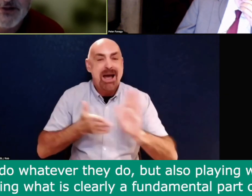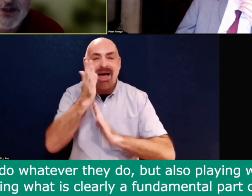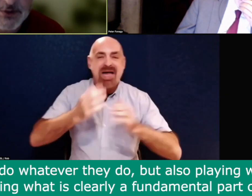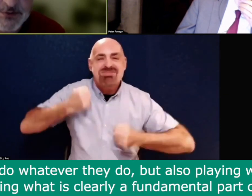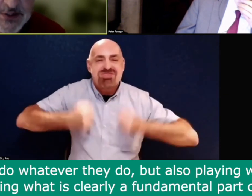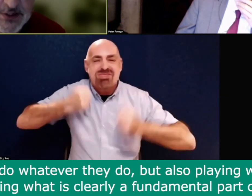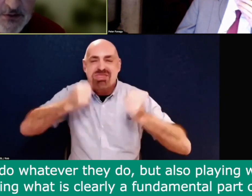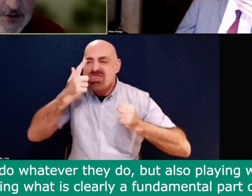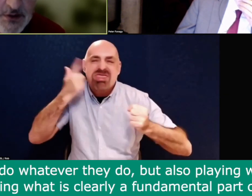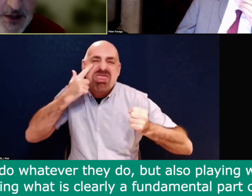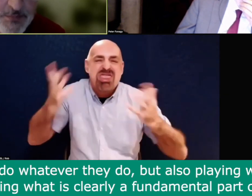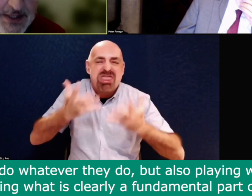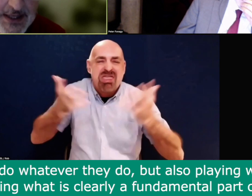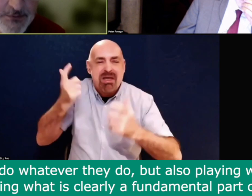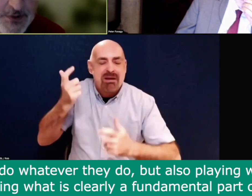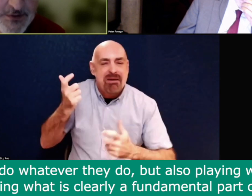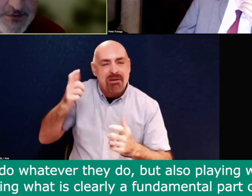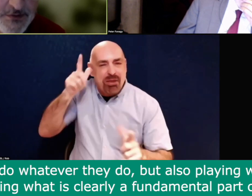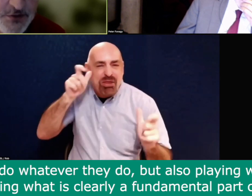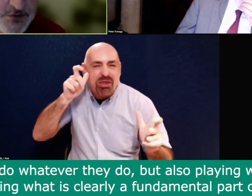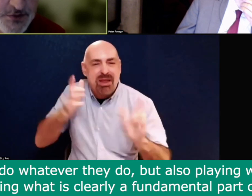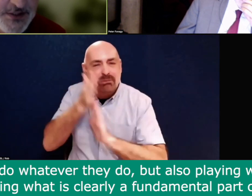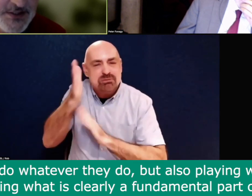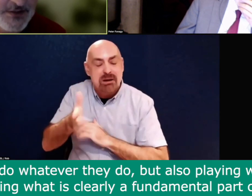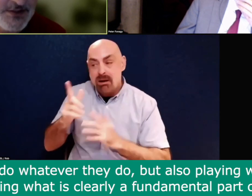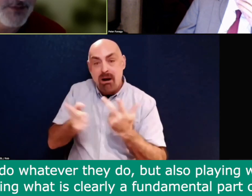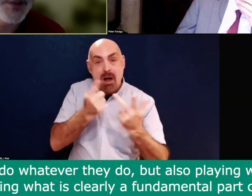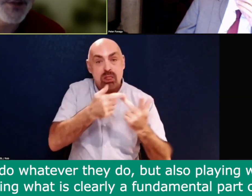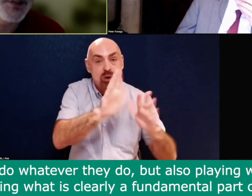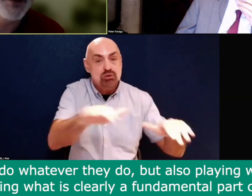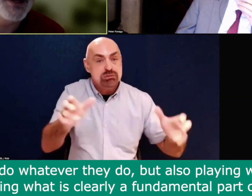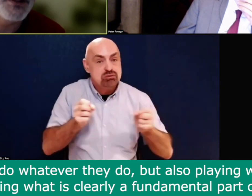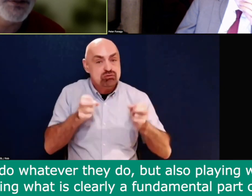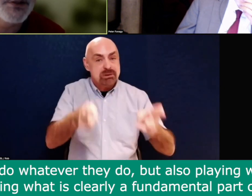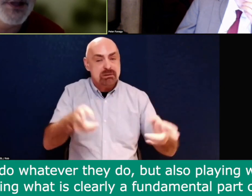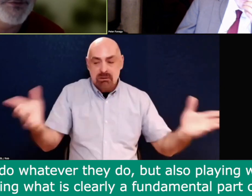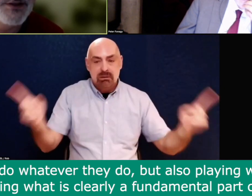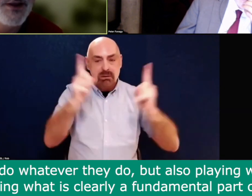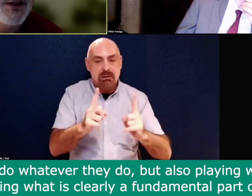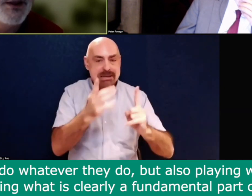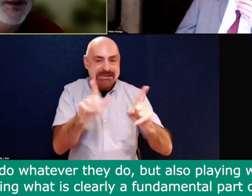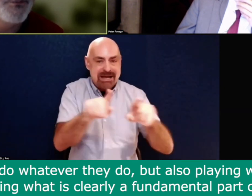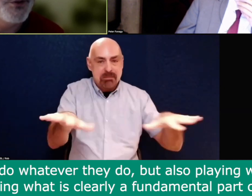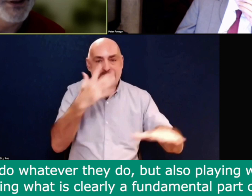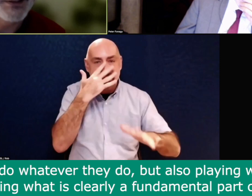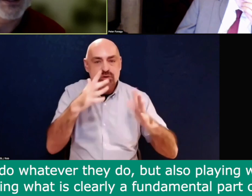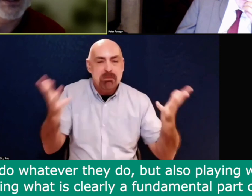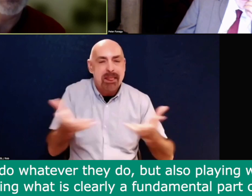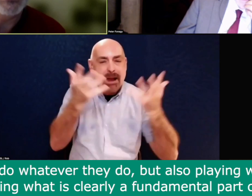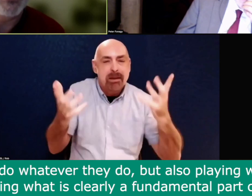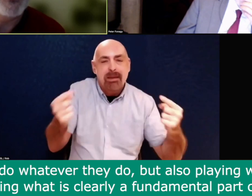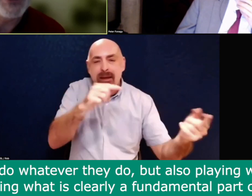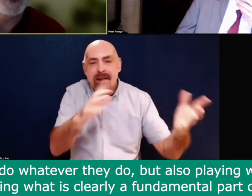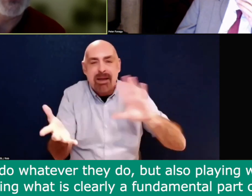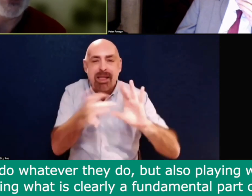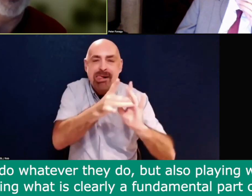they do, but also playing with children their similar ages and having what is clearly